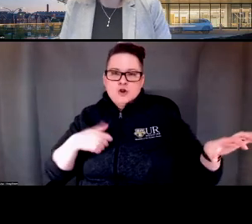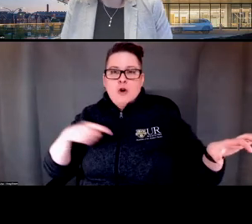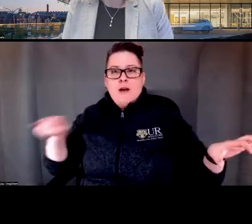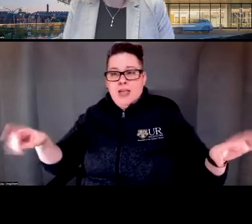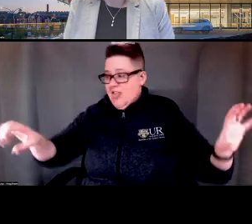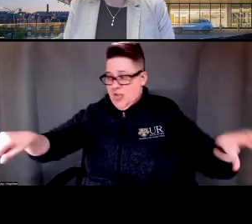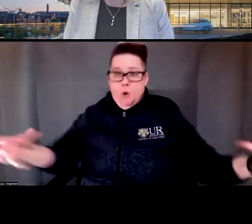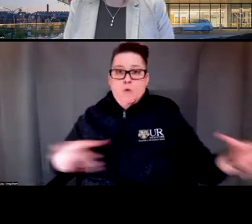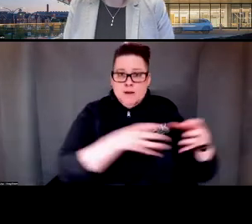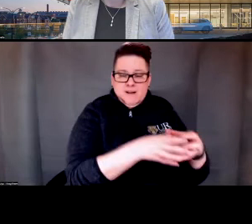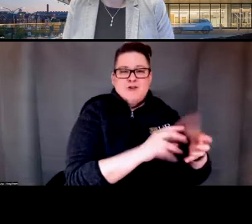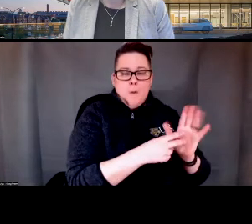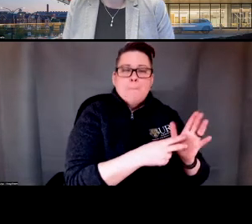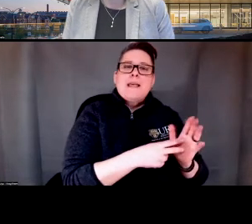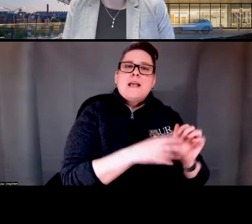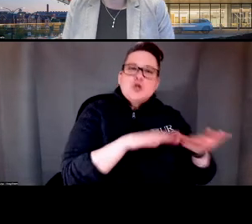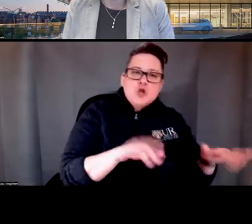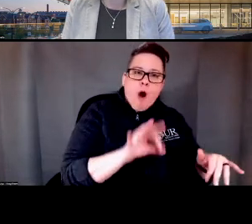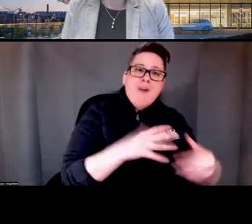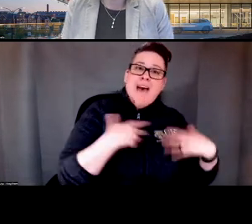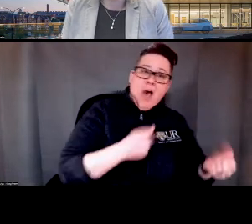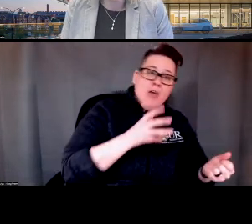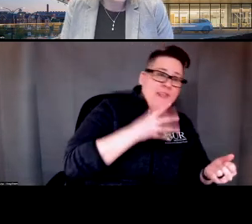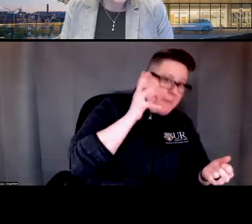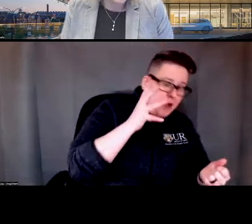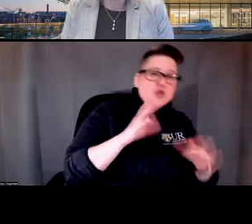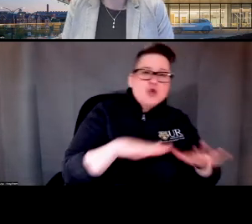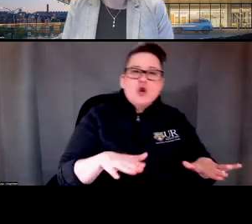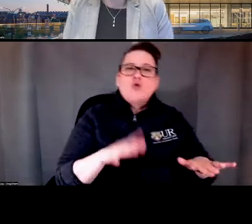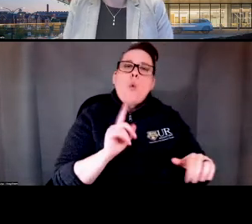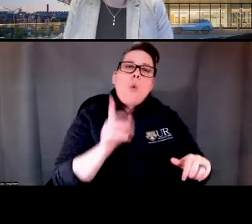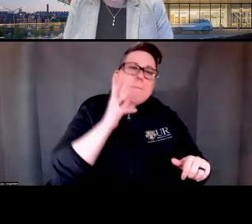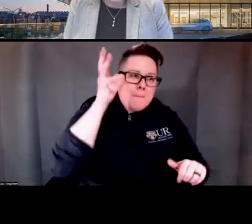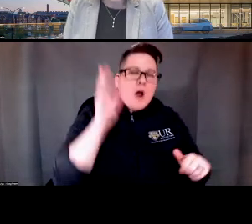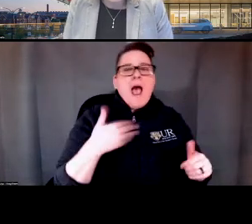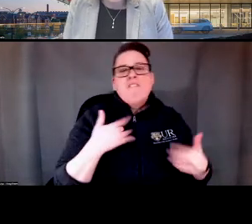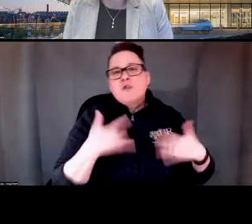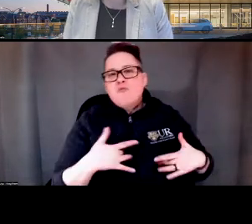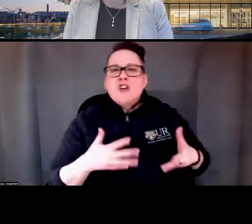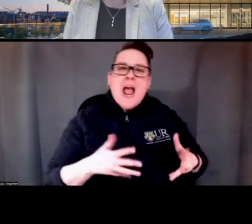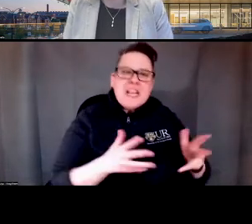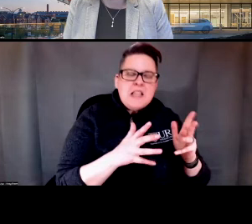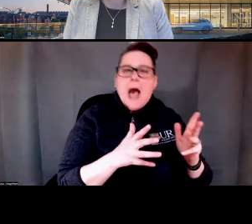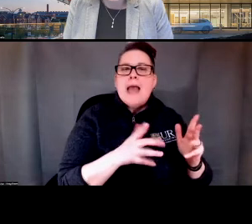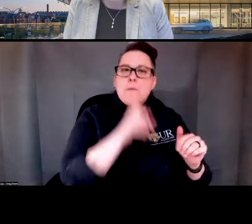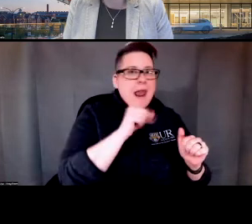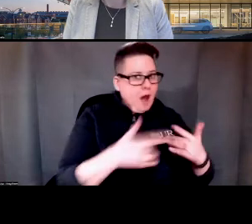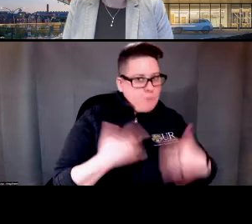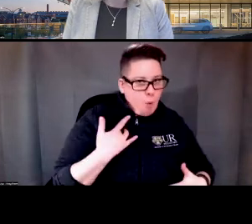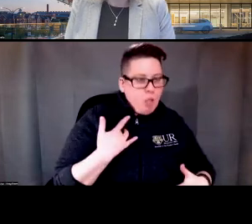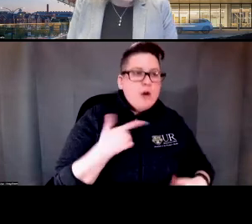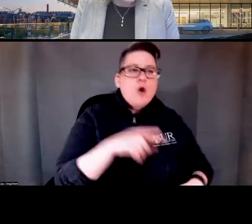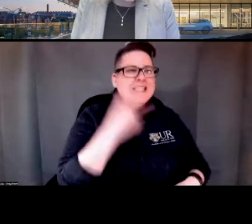comparators, what you see is that there are significantly higher rates of anxiety disorders,